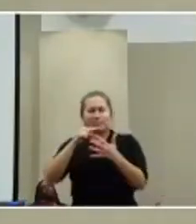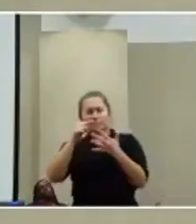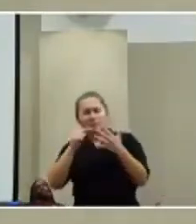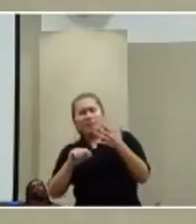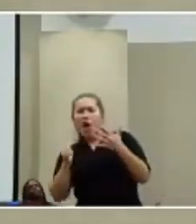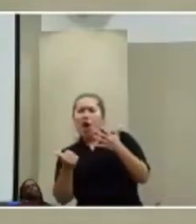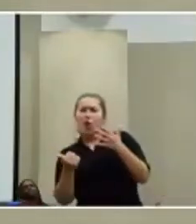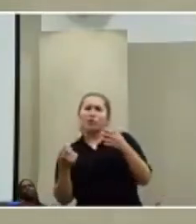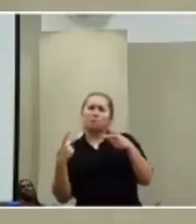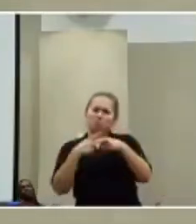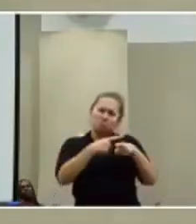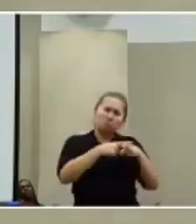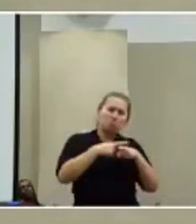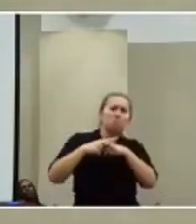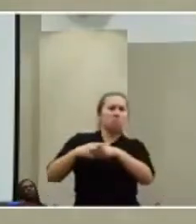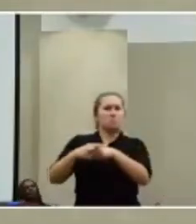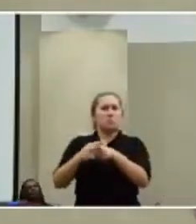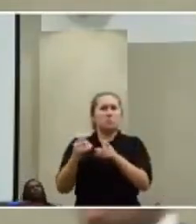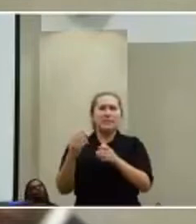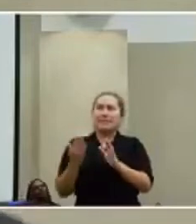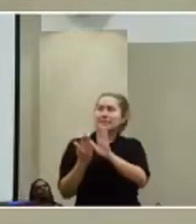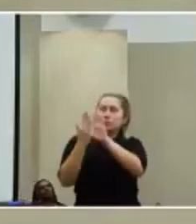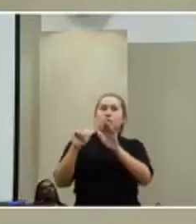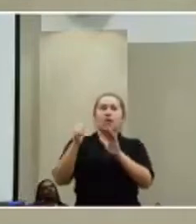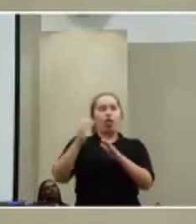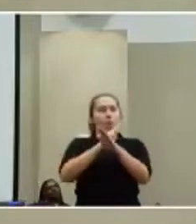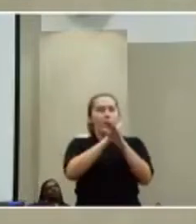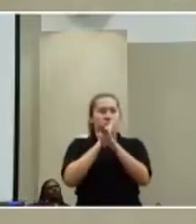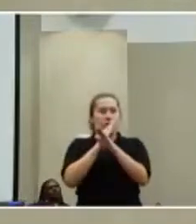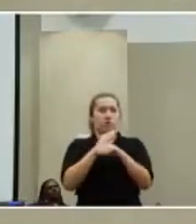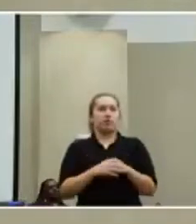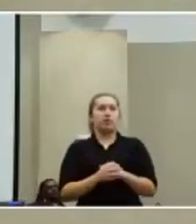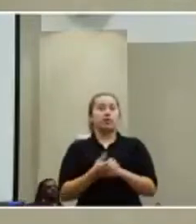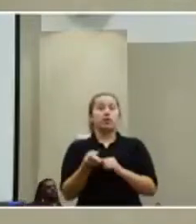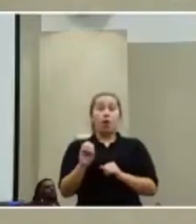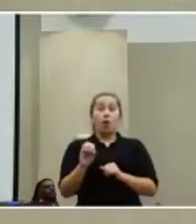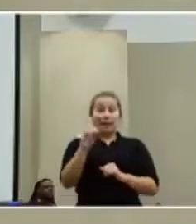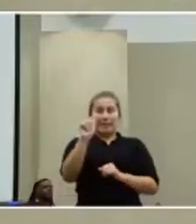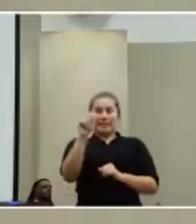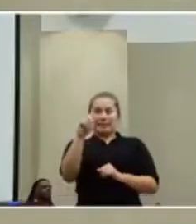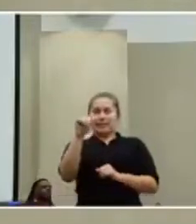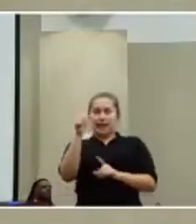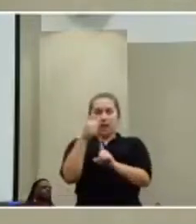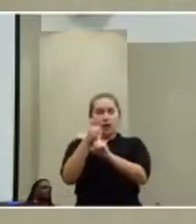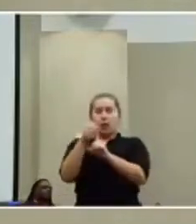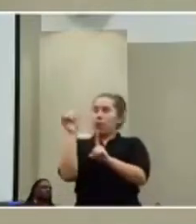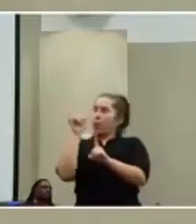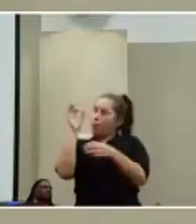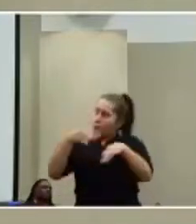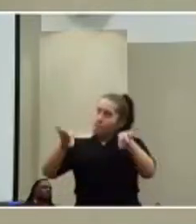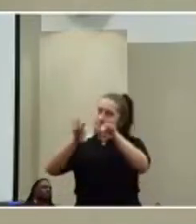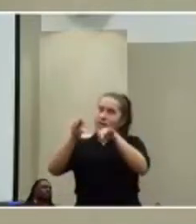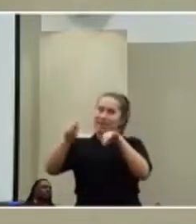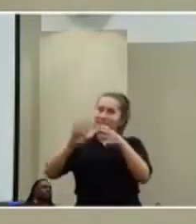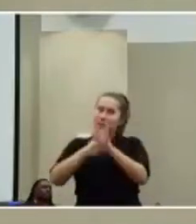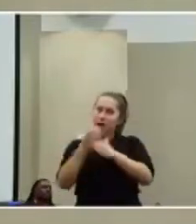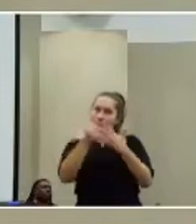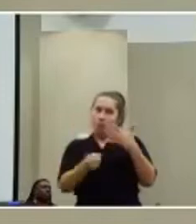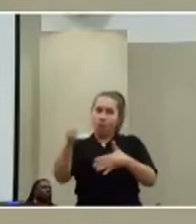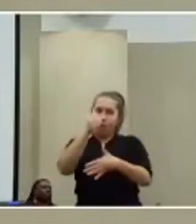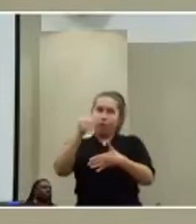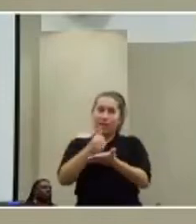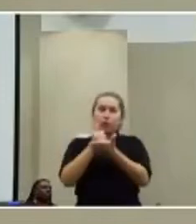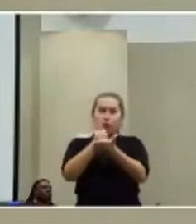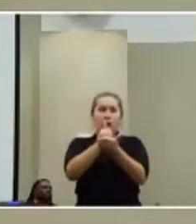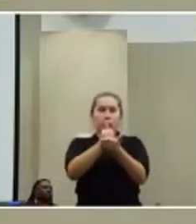more other groups that face additional barriers. So data really does need to be a priority to help to drive